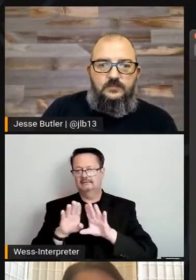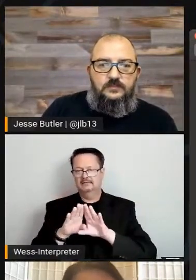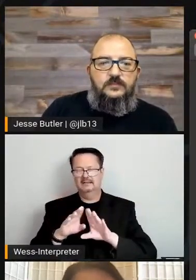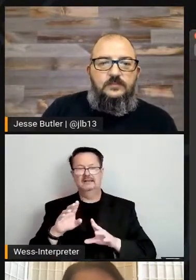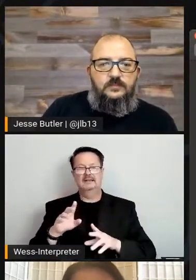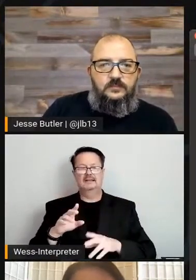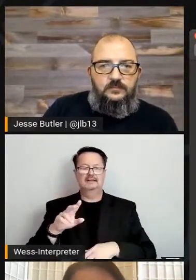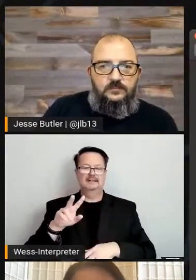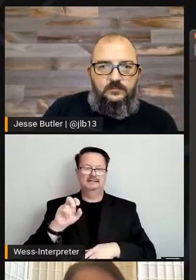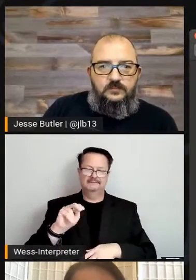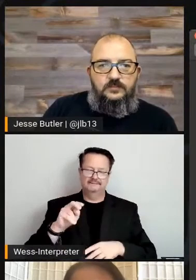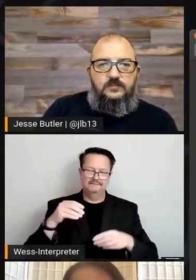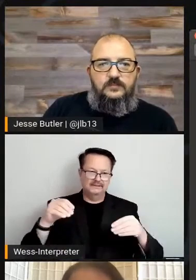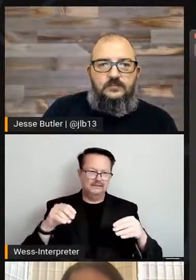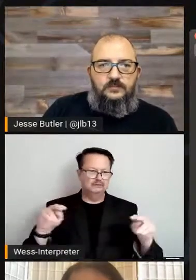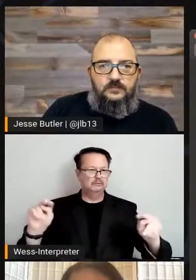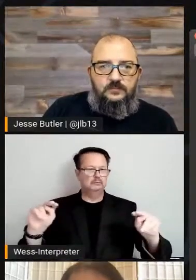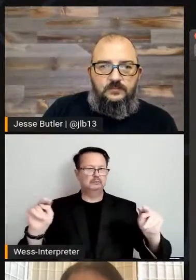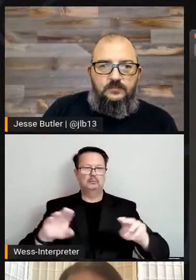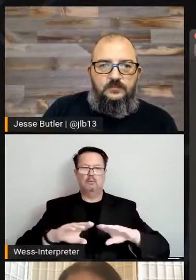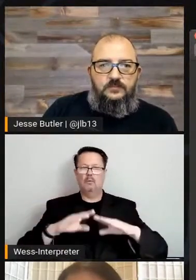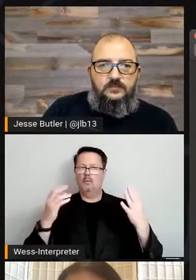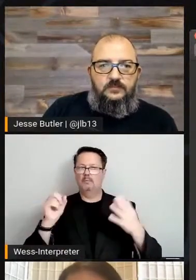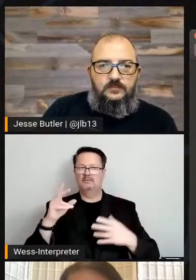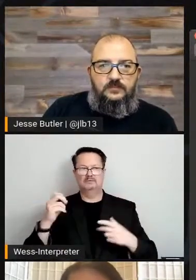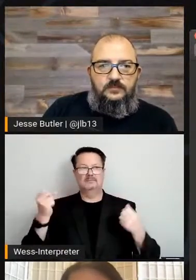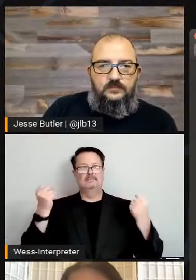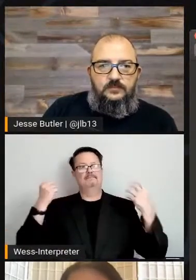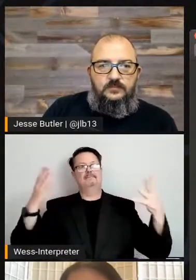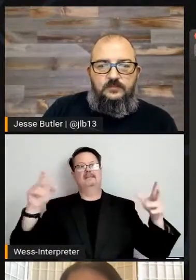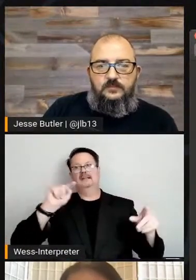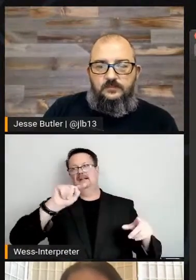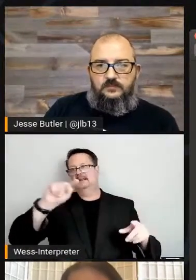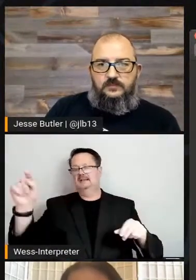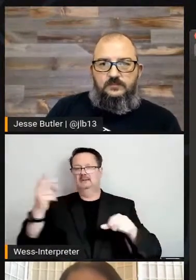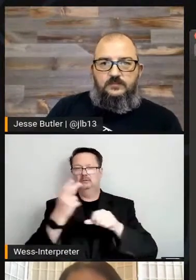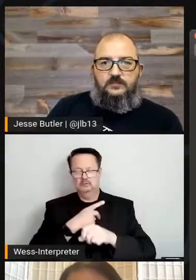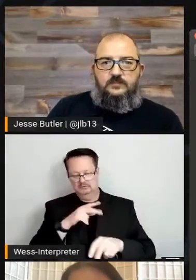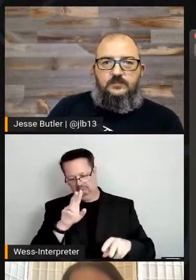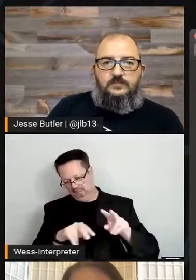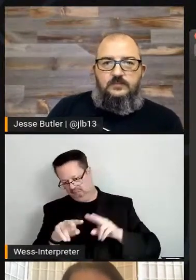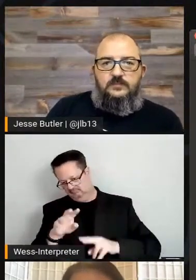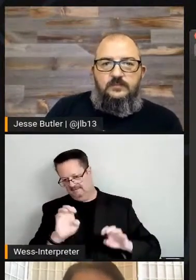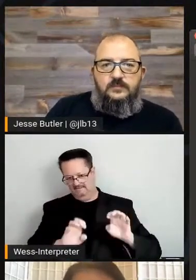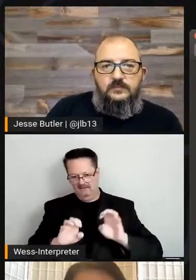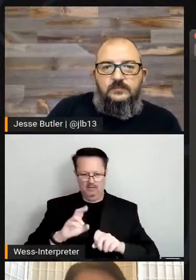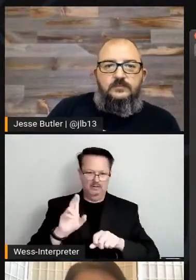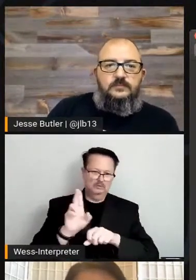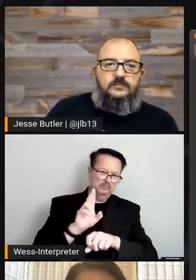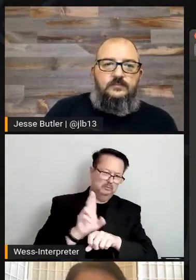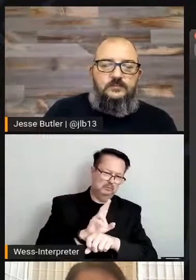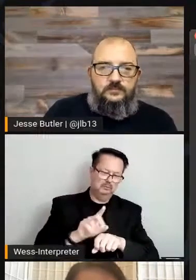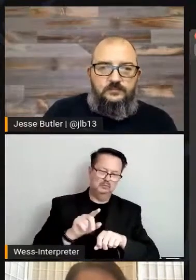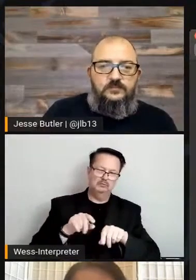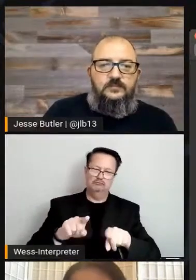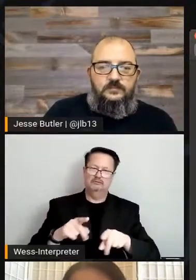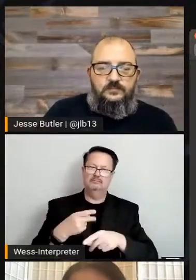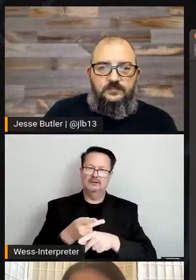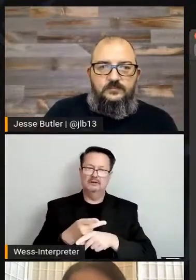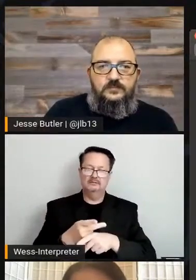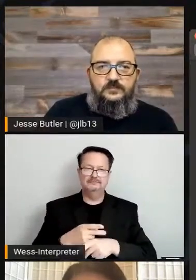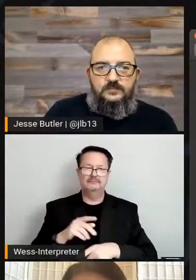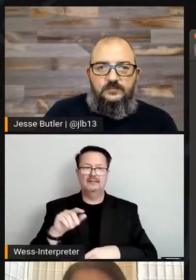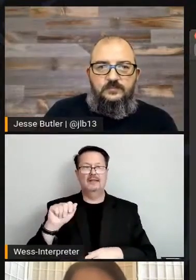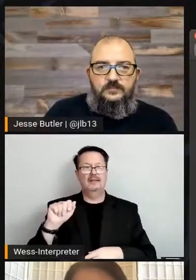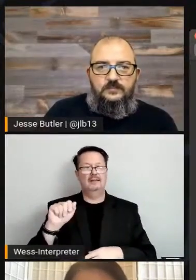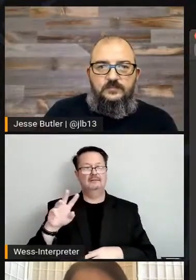it's open source, and a lot of users are looking at it and evaluating and using it in production.